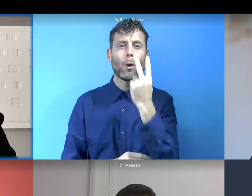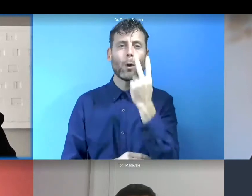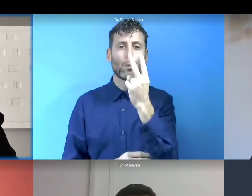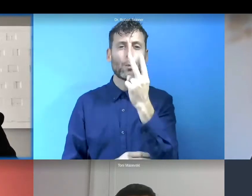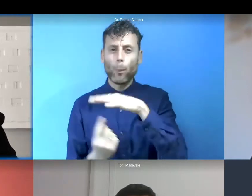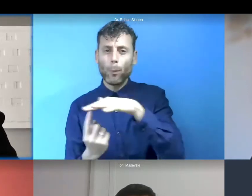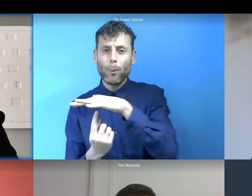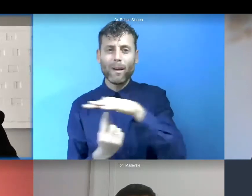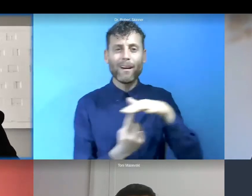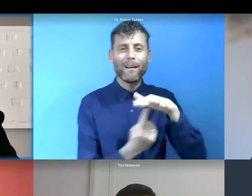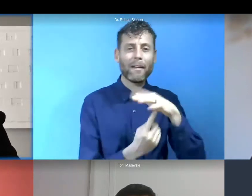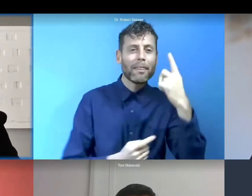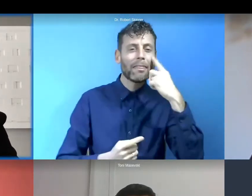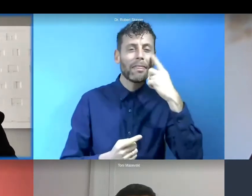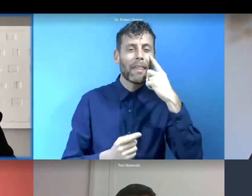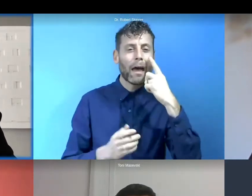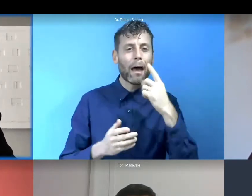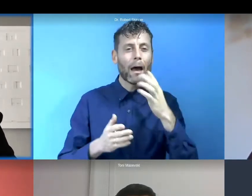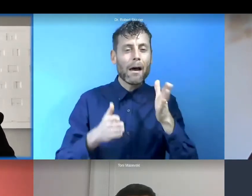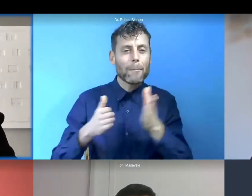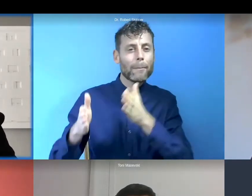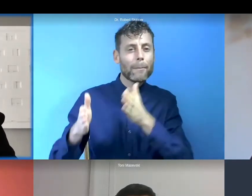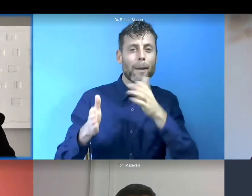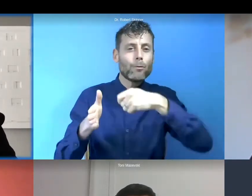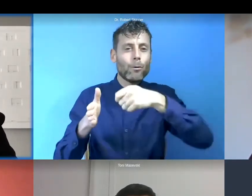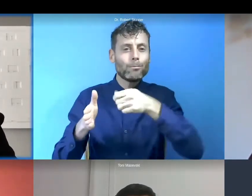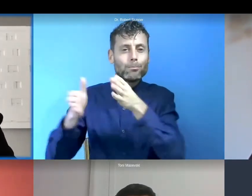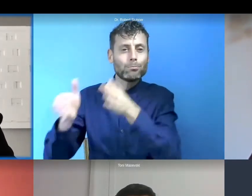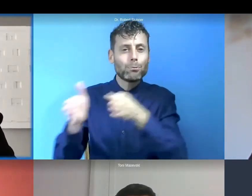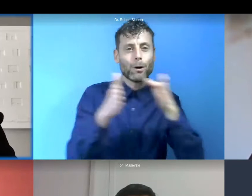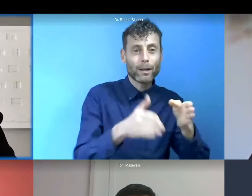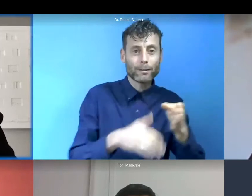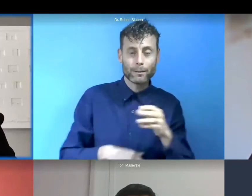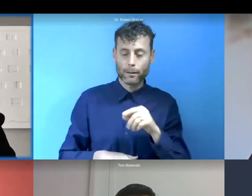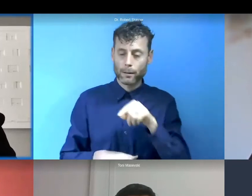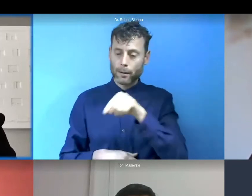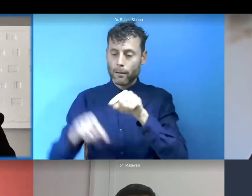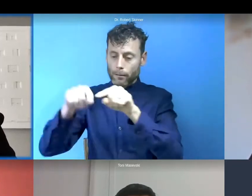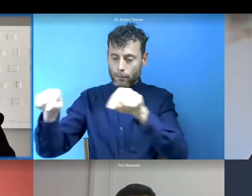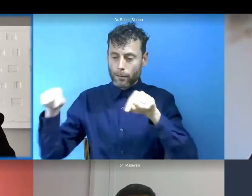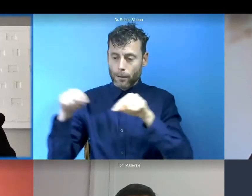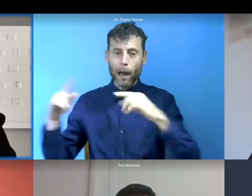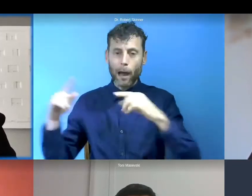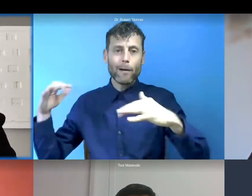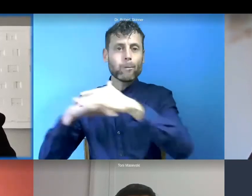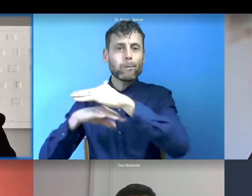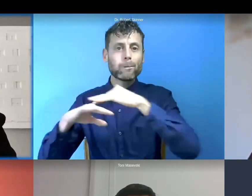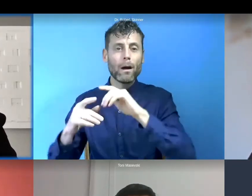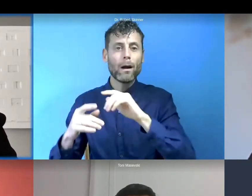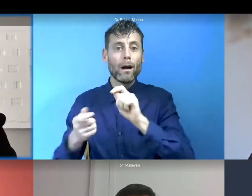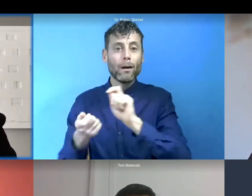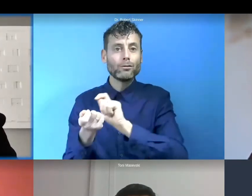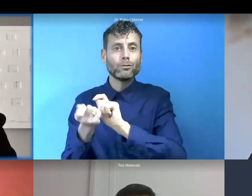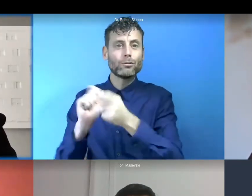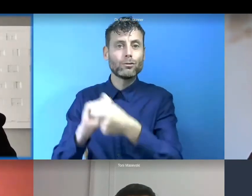Bologna for an adaptive reuse of public space. The first is the project